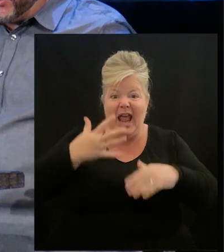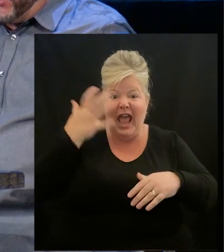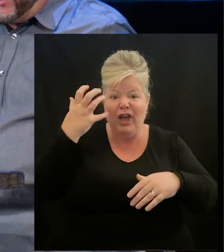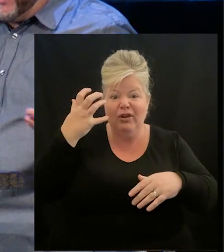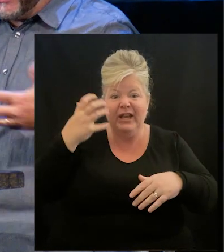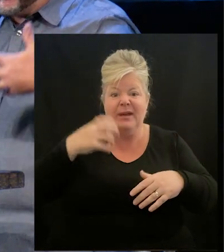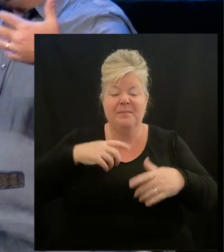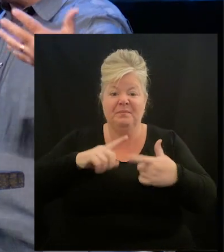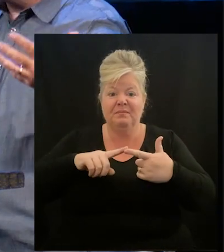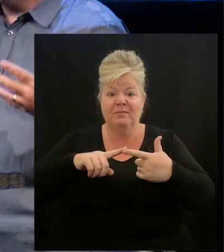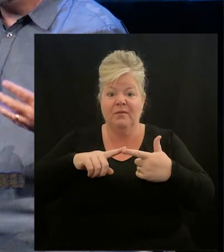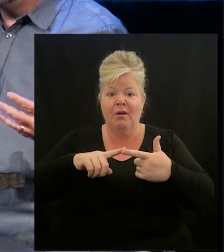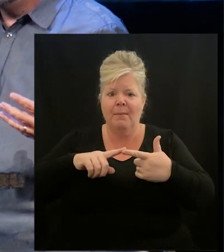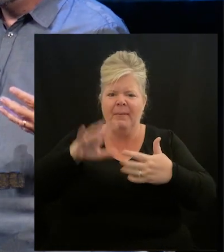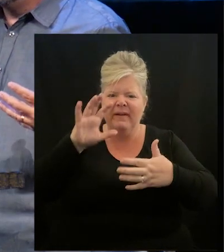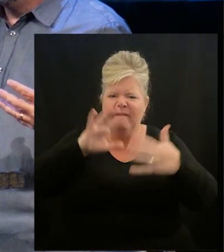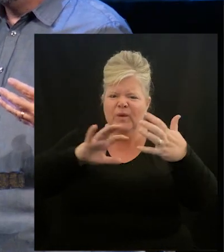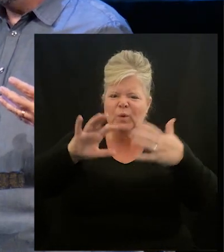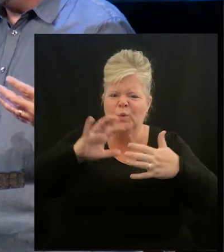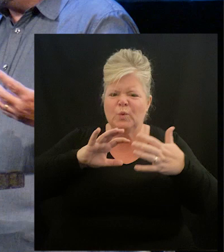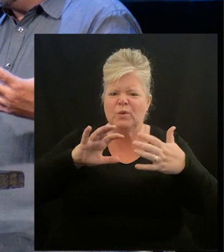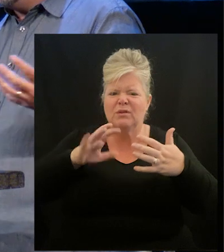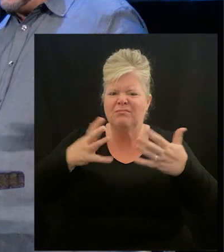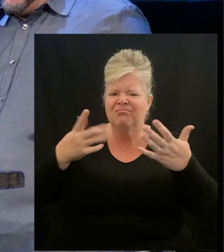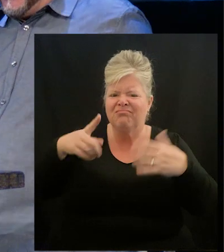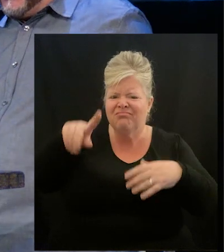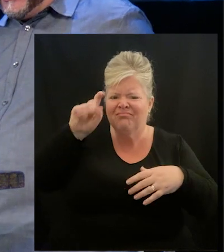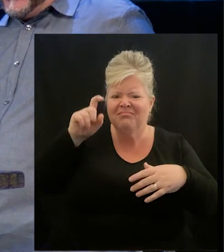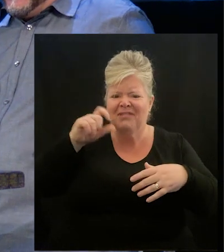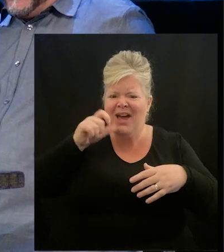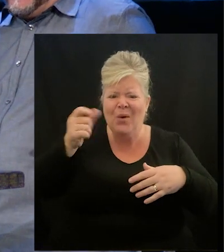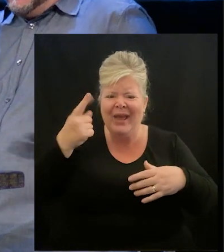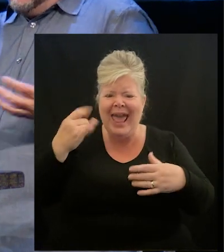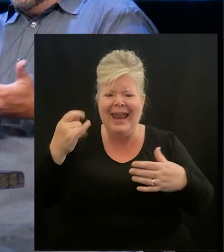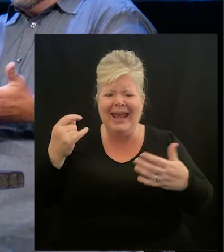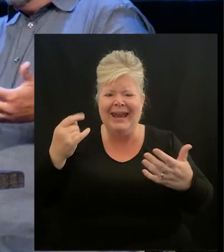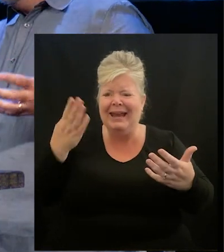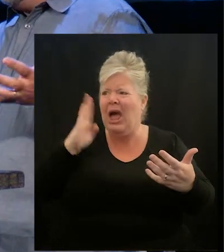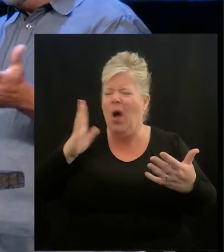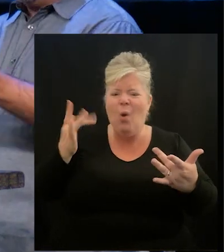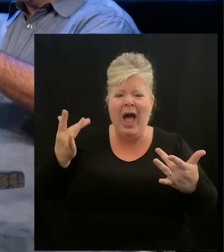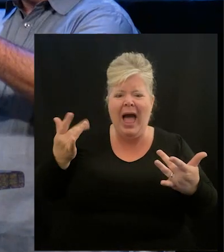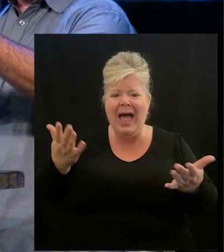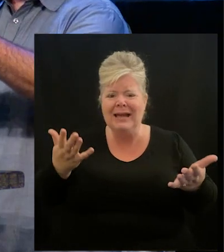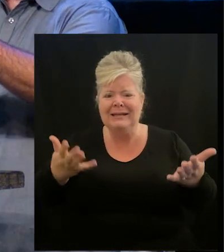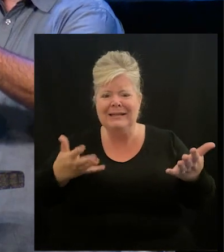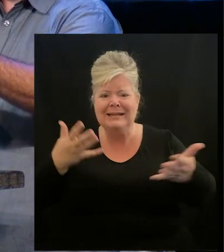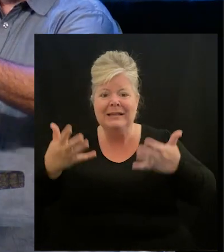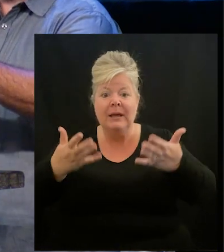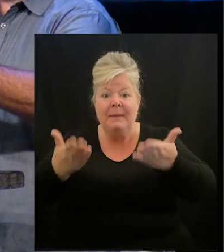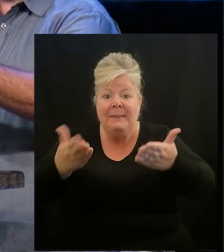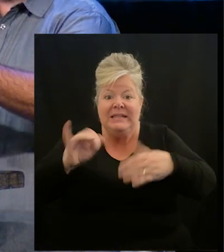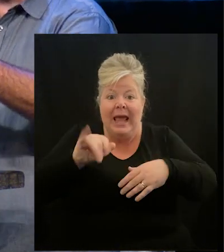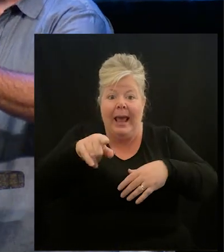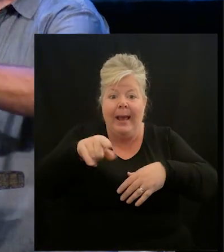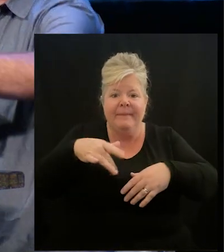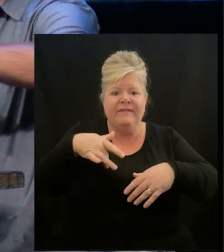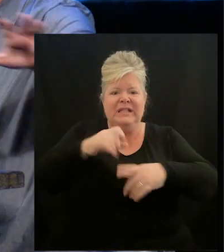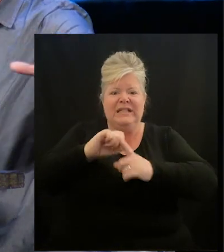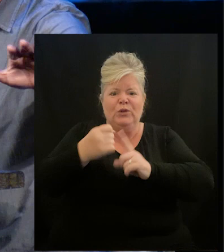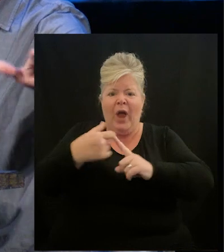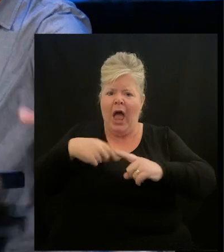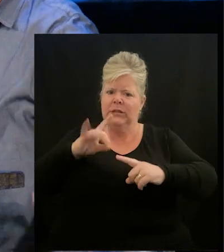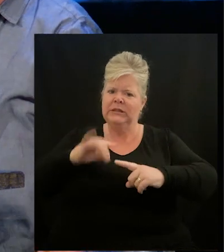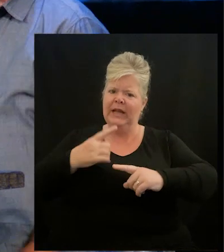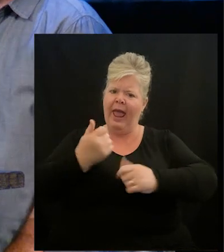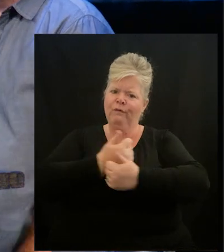We also get confused. Like, God, I don't get it. Maybe you're in a situation where you're thinking to yourself, God, I've